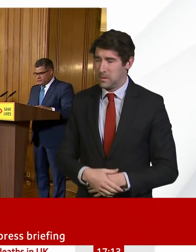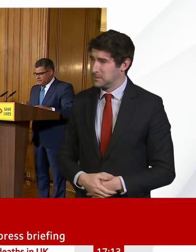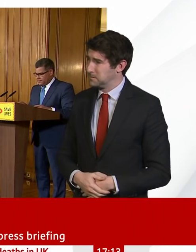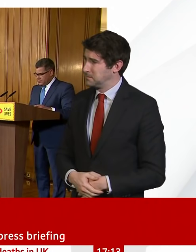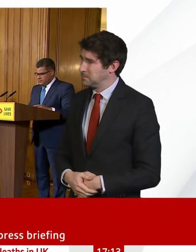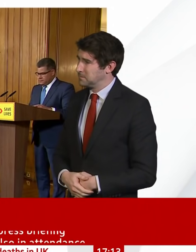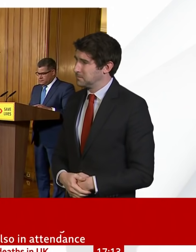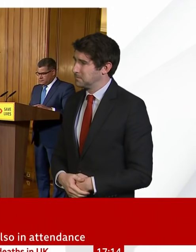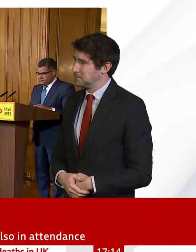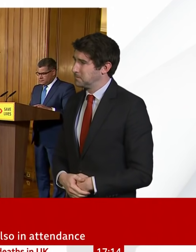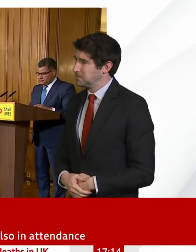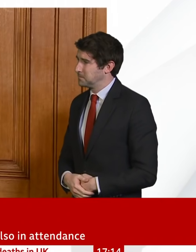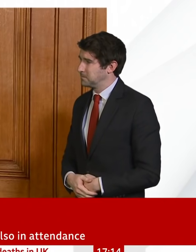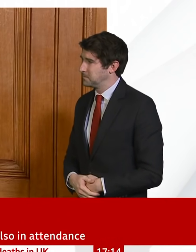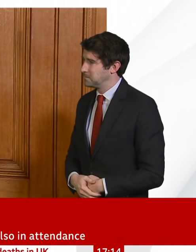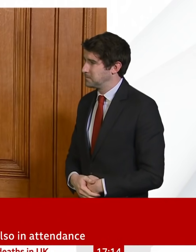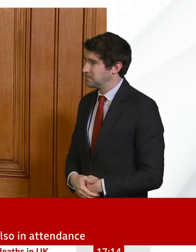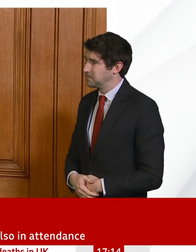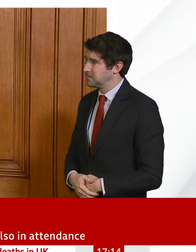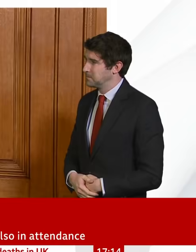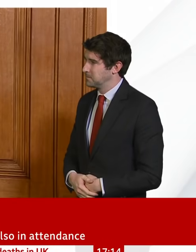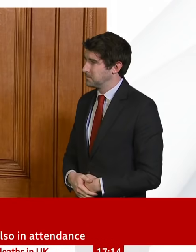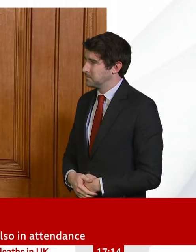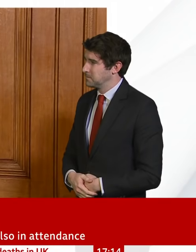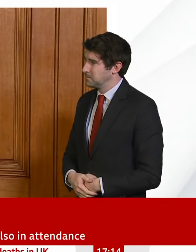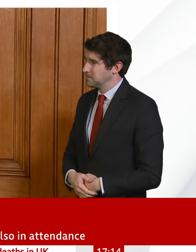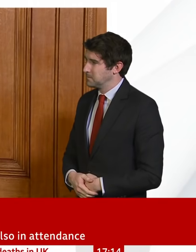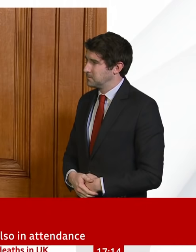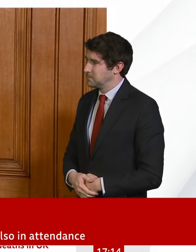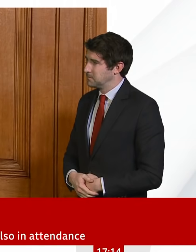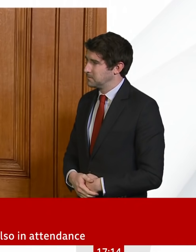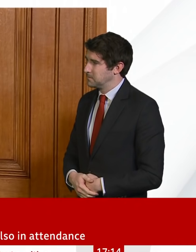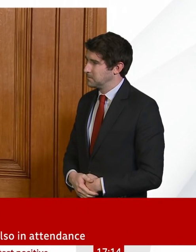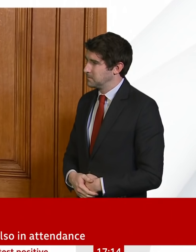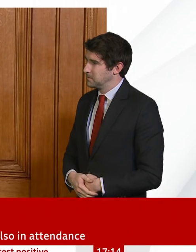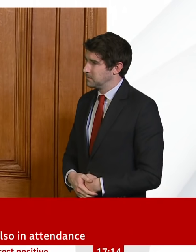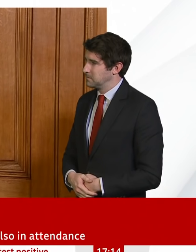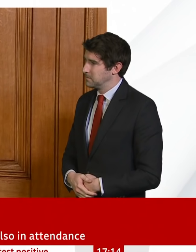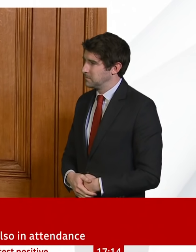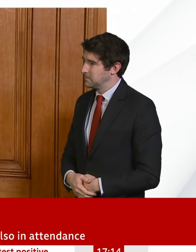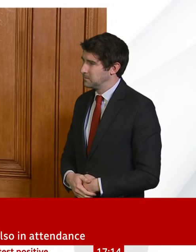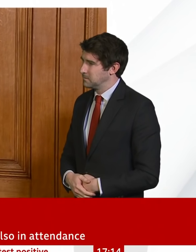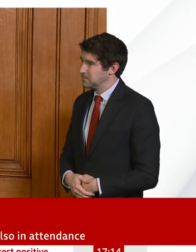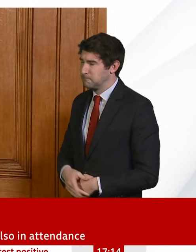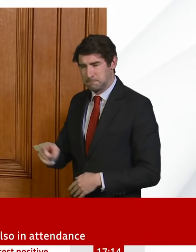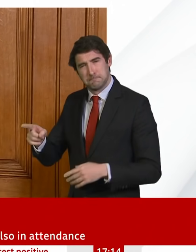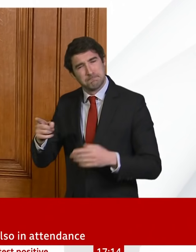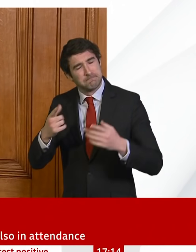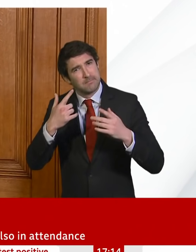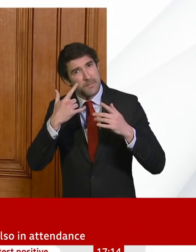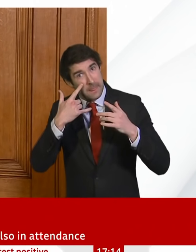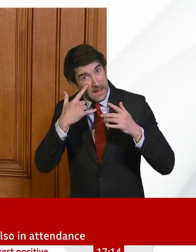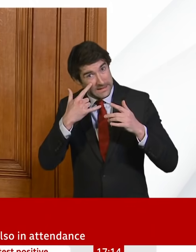you, Secretary of State. So, Beth, the number of tests undertaken in the NHS Public Health England